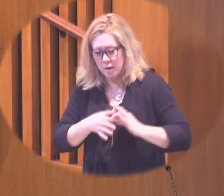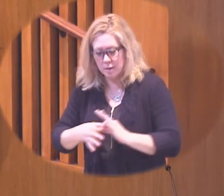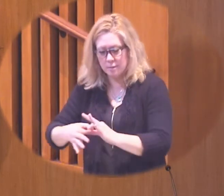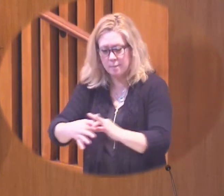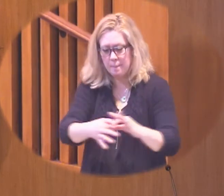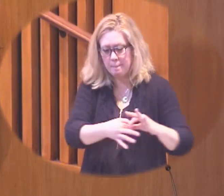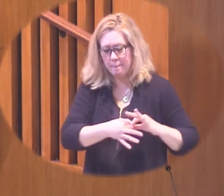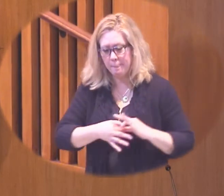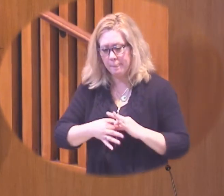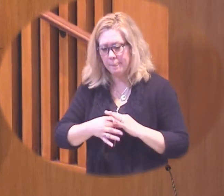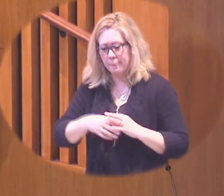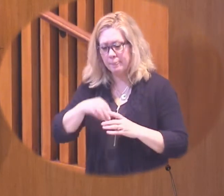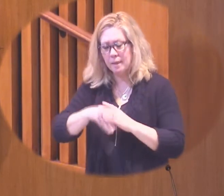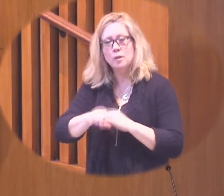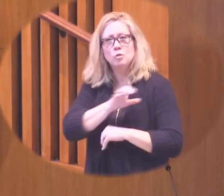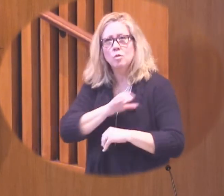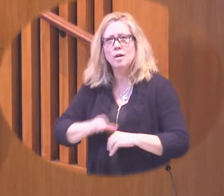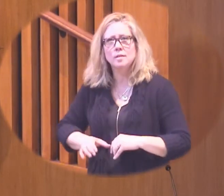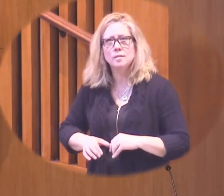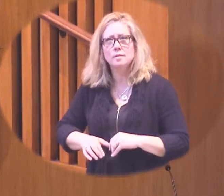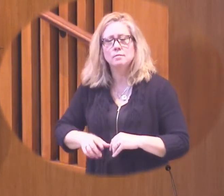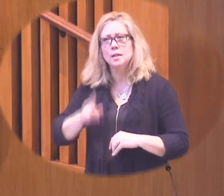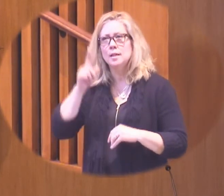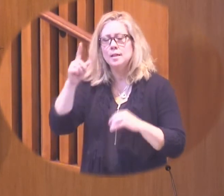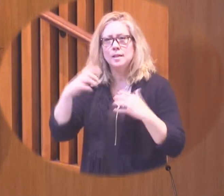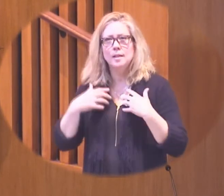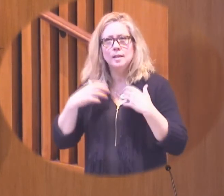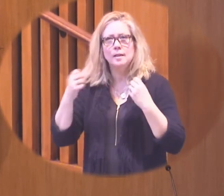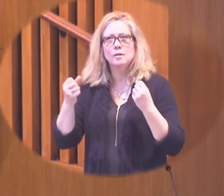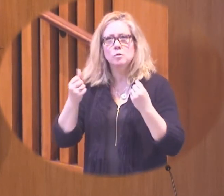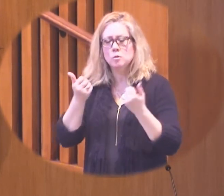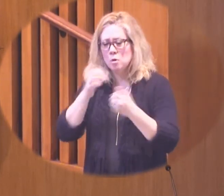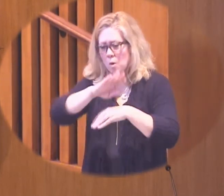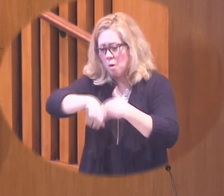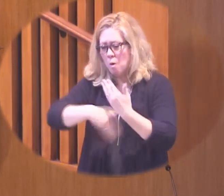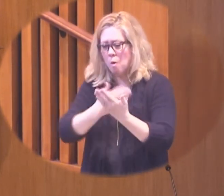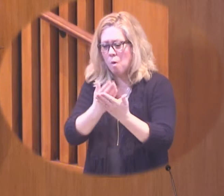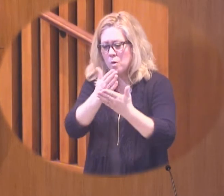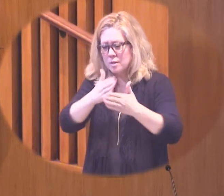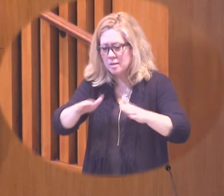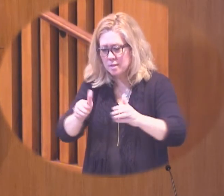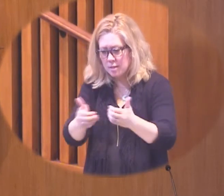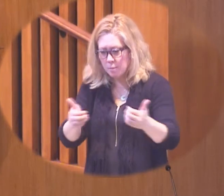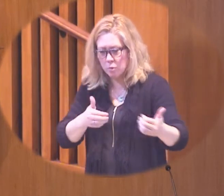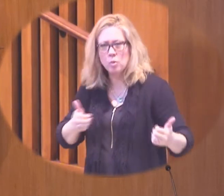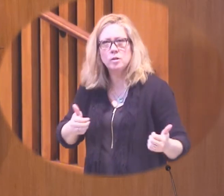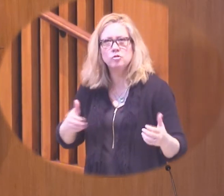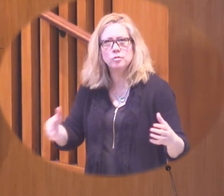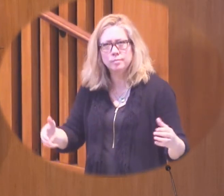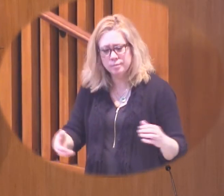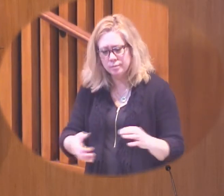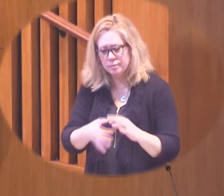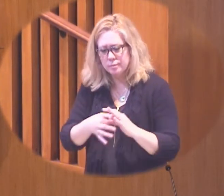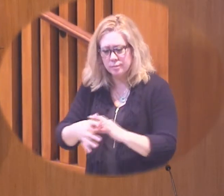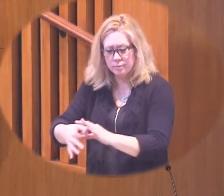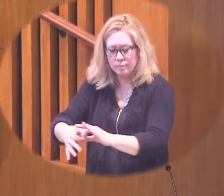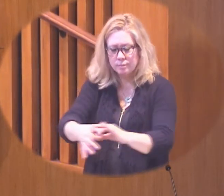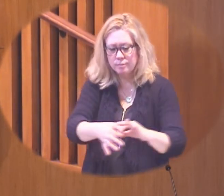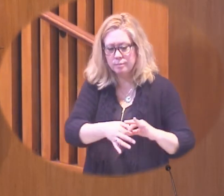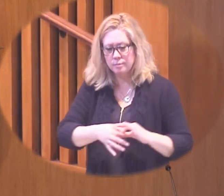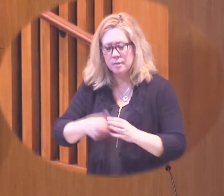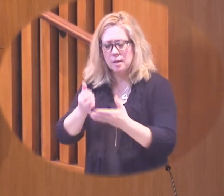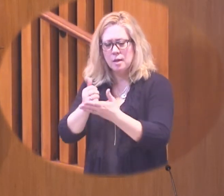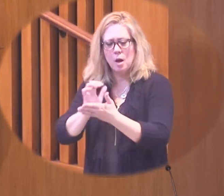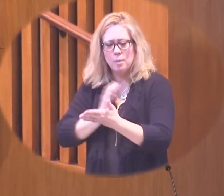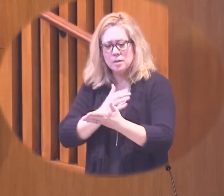heals every division. Be pleased to keep us always in communion of mind and